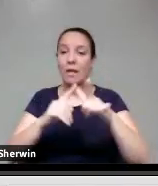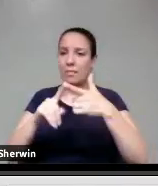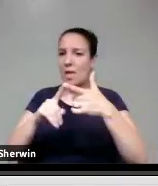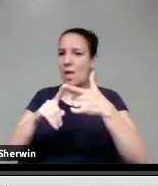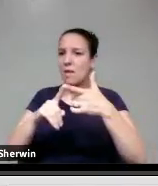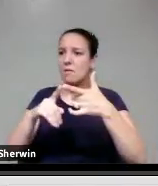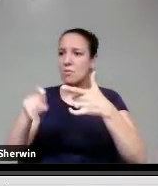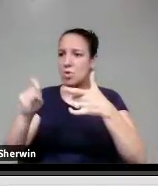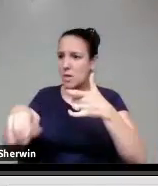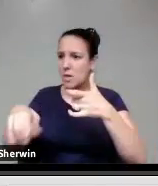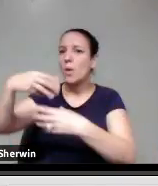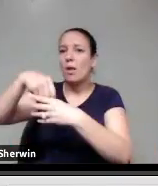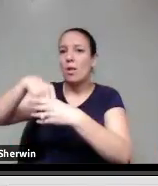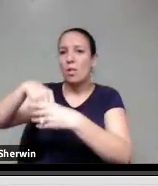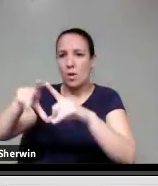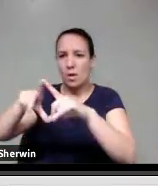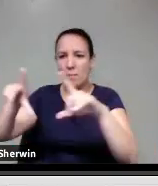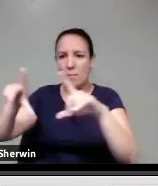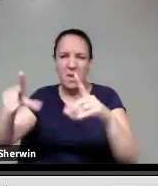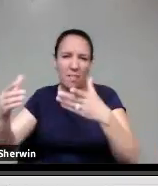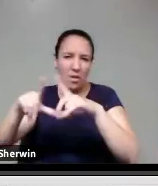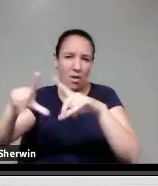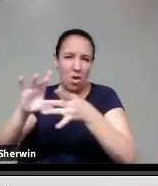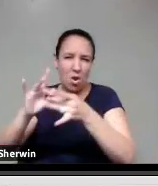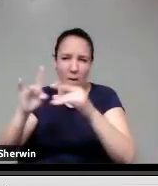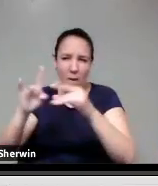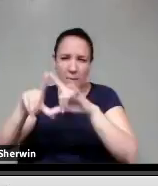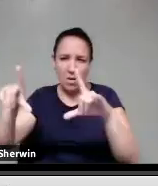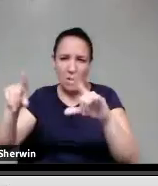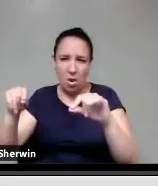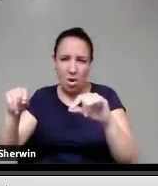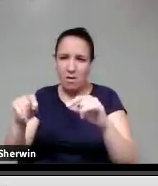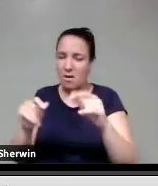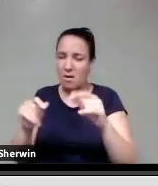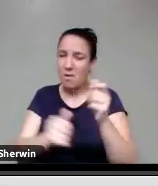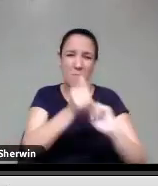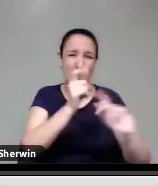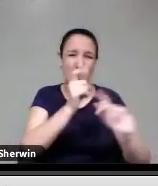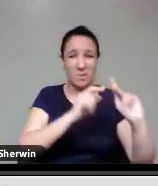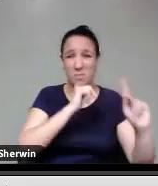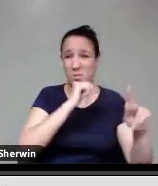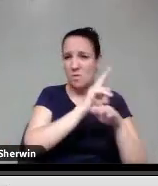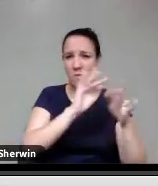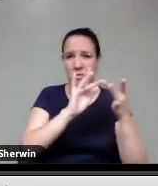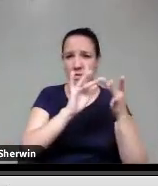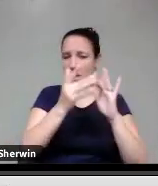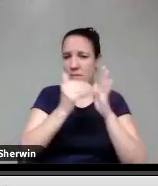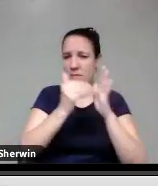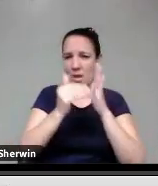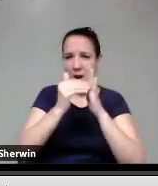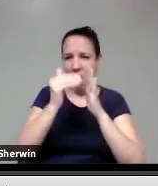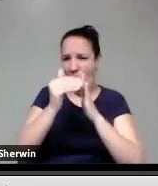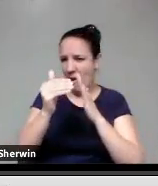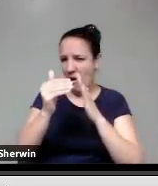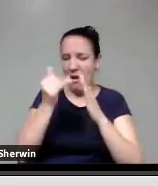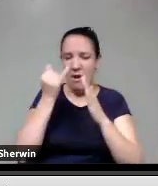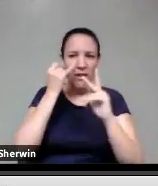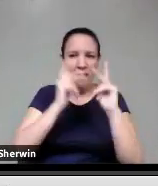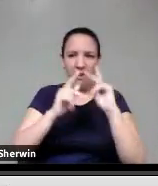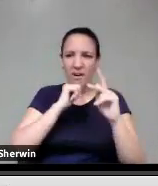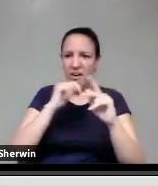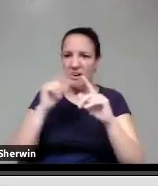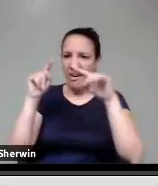people use the website probably frequently. Many people do not. So how are you going to actually reach out to the people that aren't